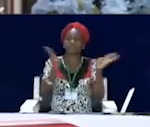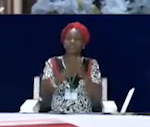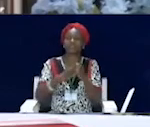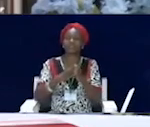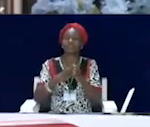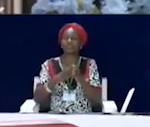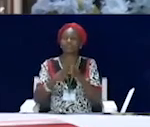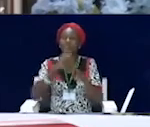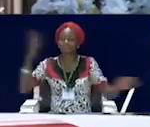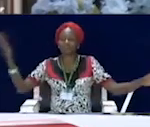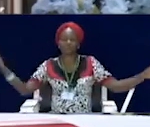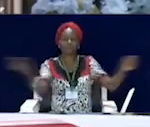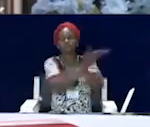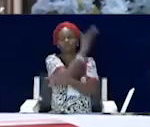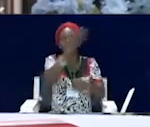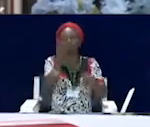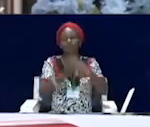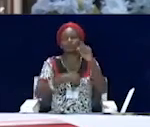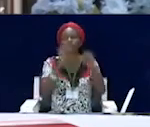were dismissed.